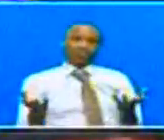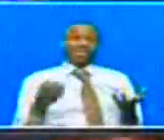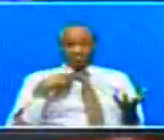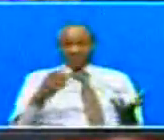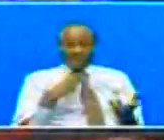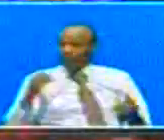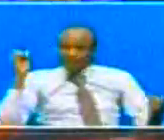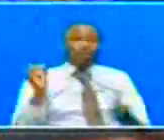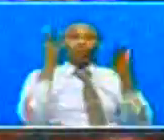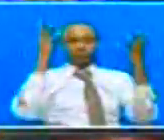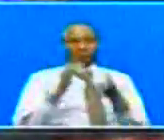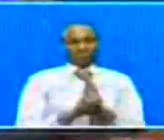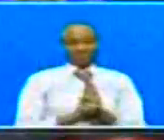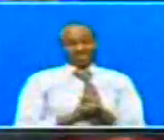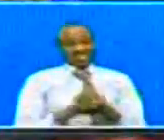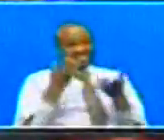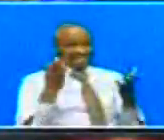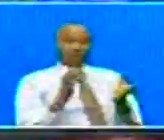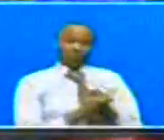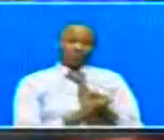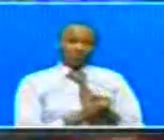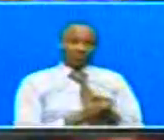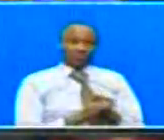you know the cluster bomb is outlawed by the UN,